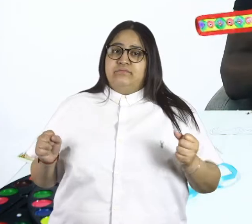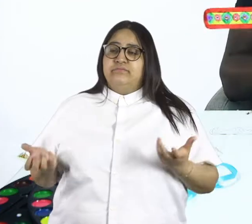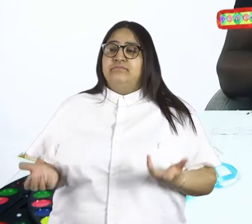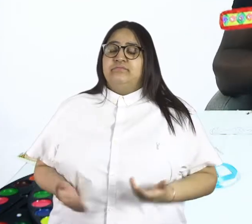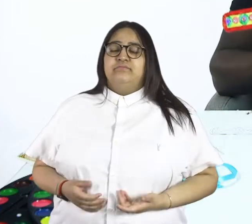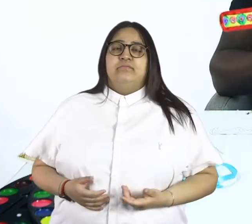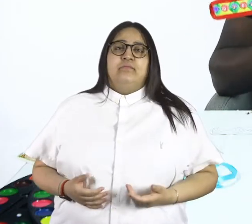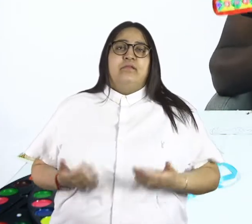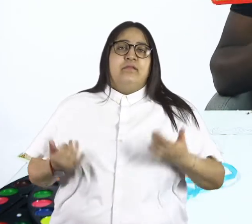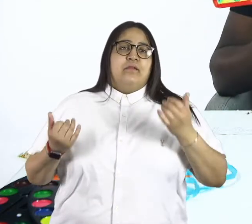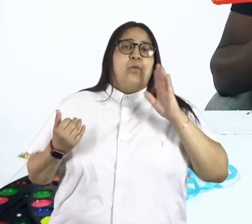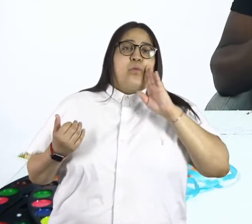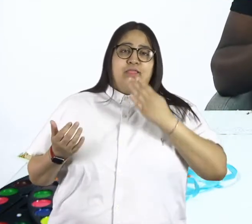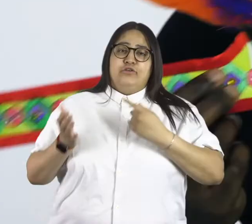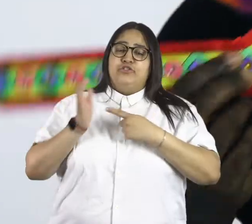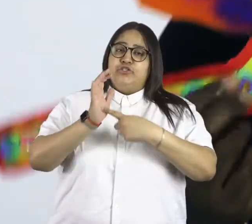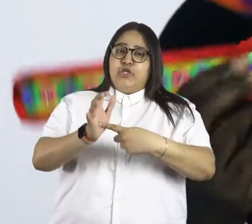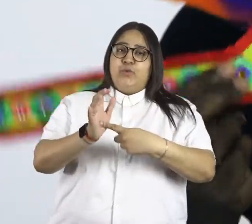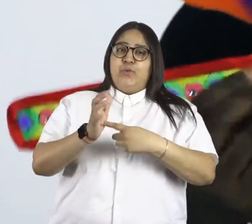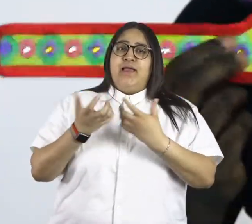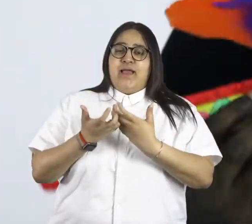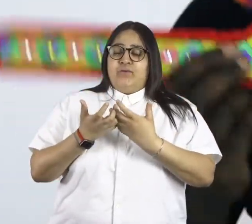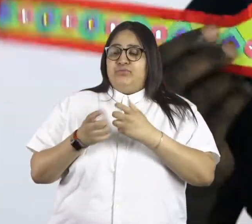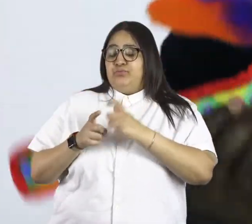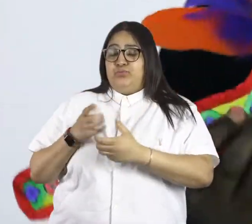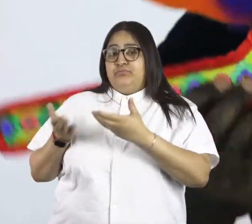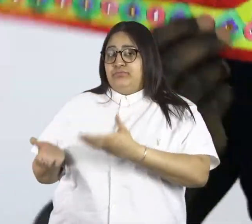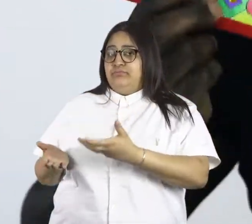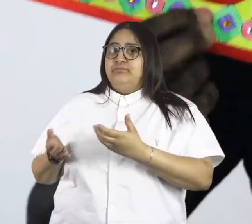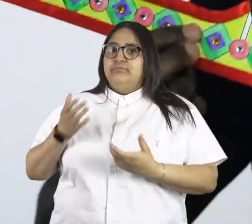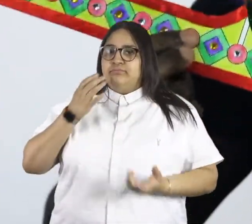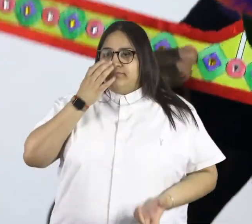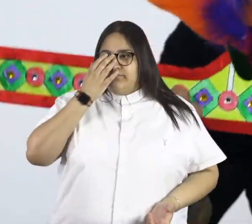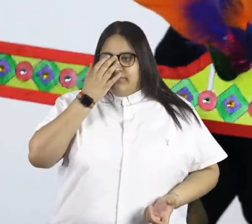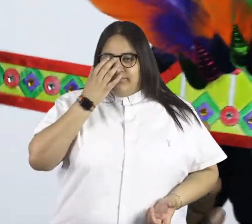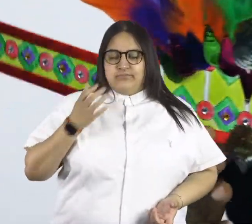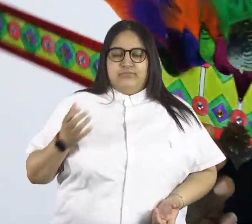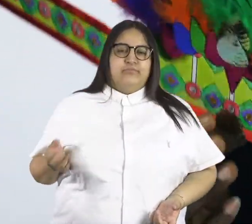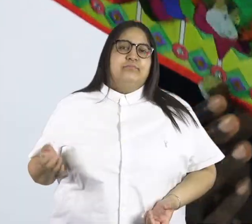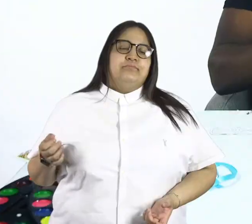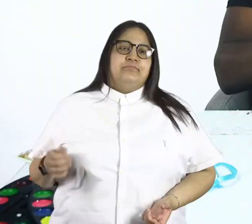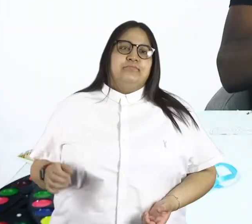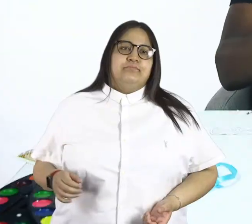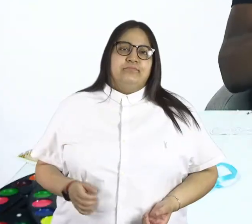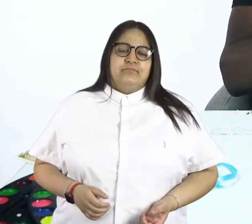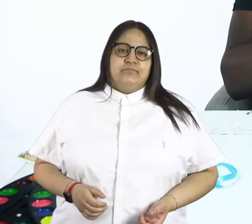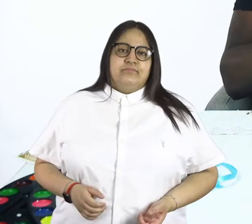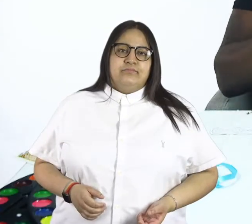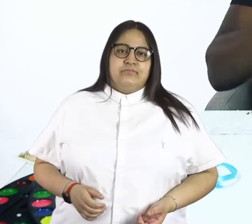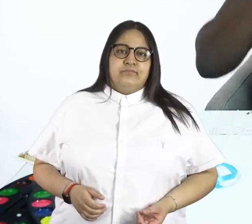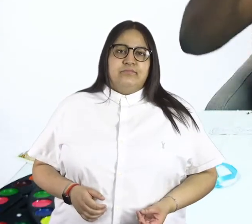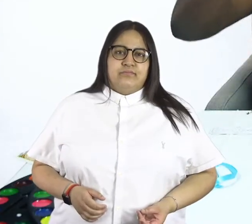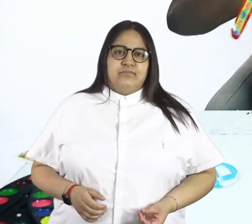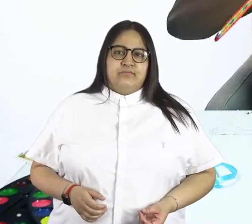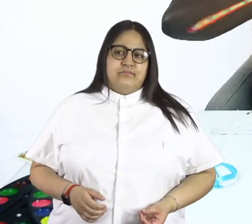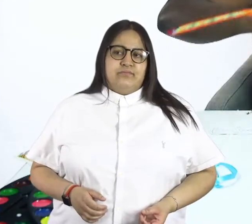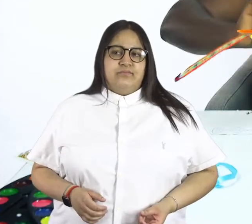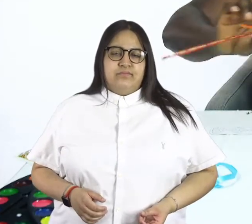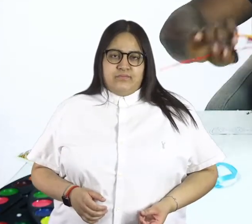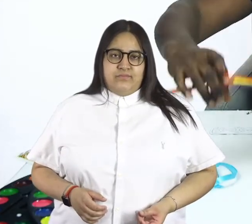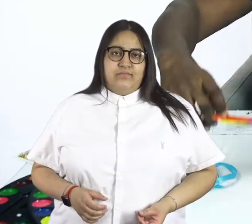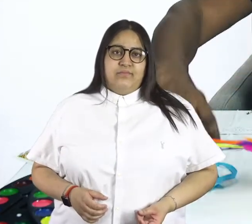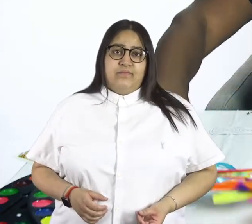I'm going to show you guys how I reached this end goal with the feathers and the crystals and the diamantes. But before we get to that, I'm going to take you guys